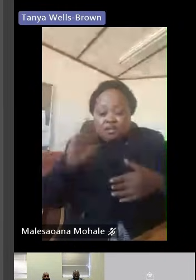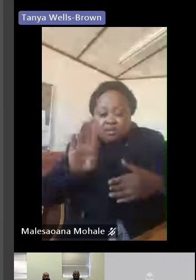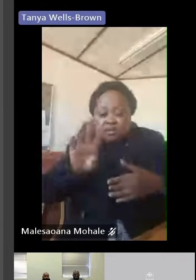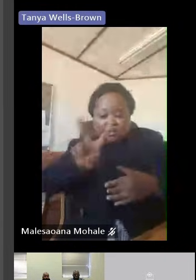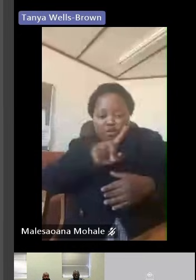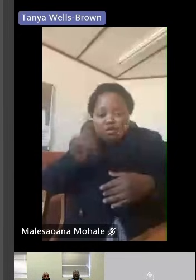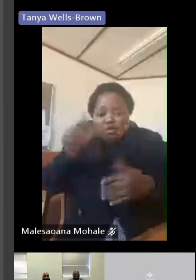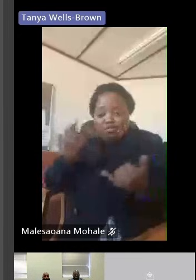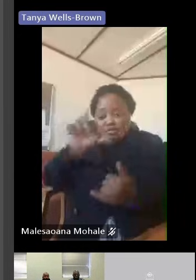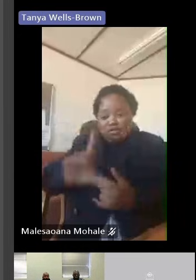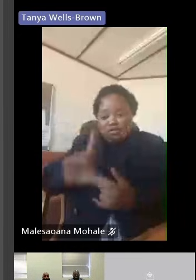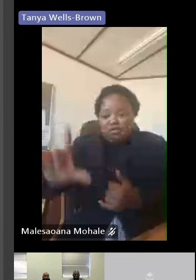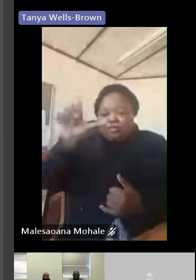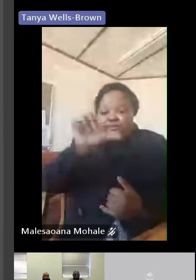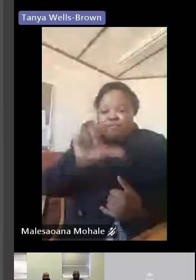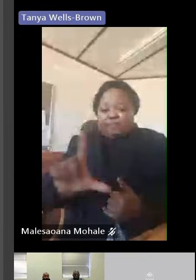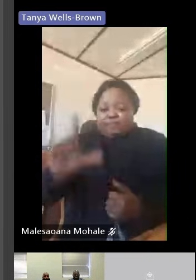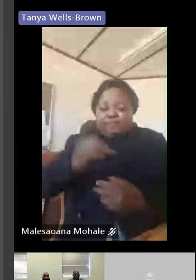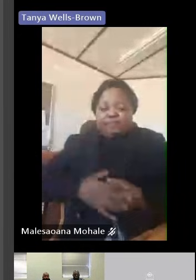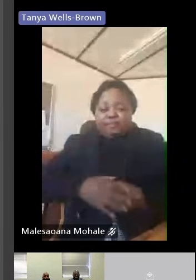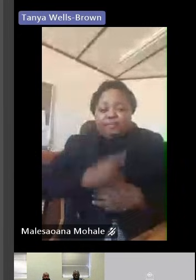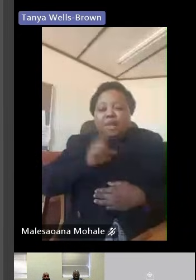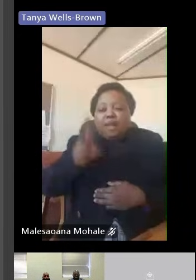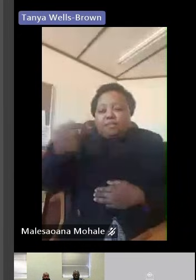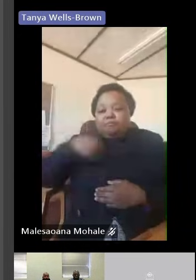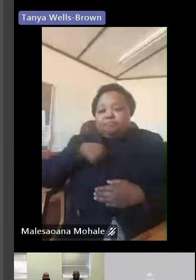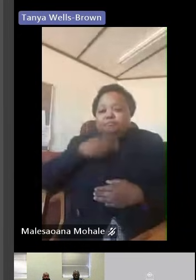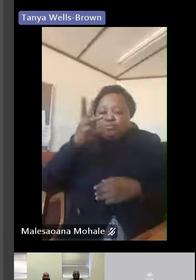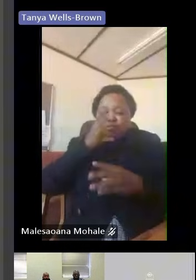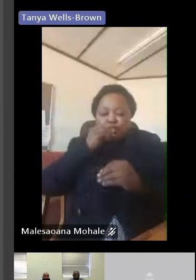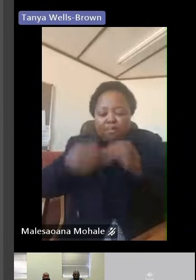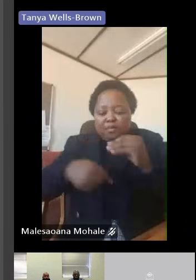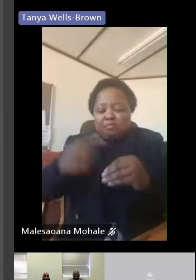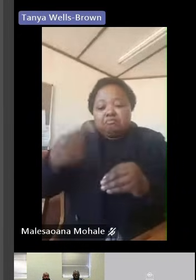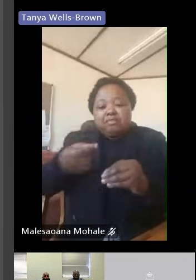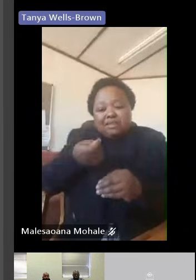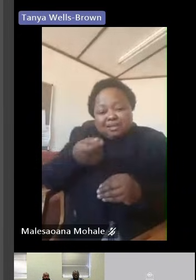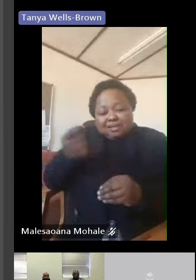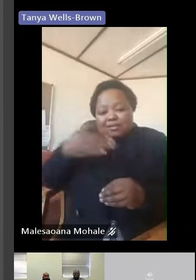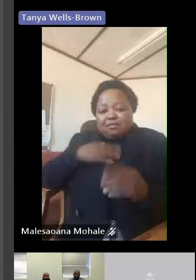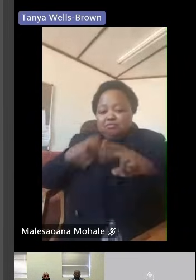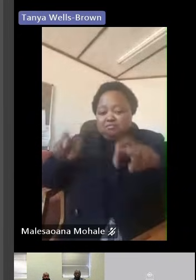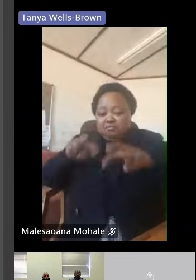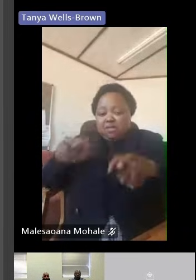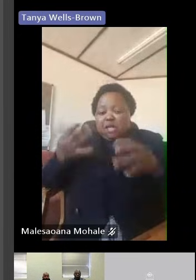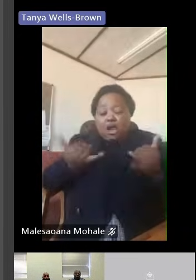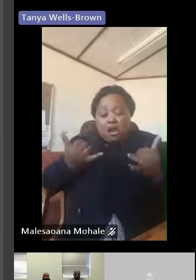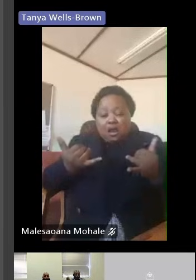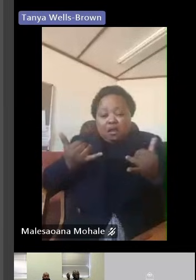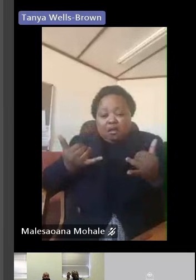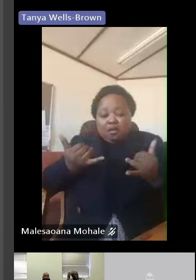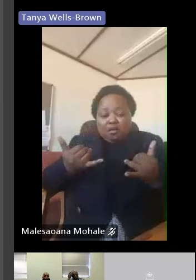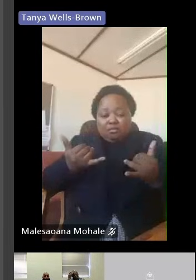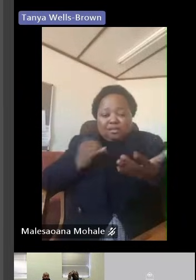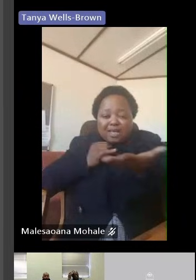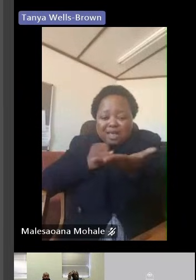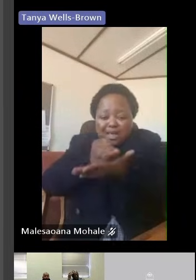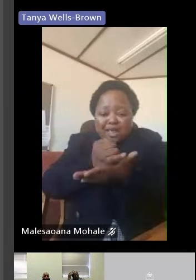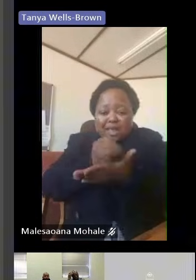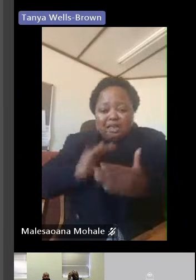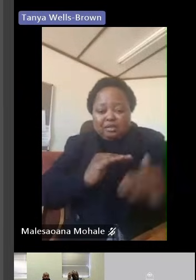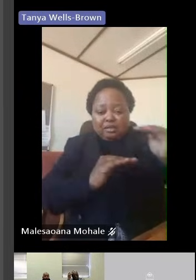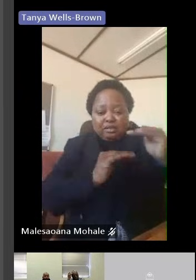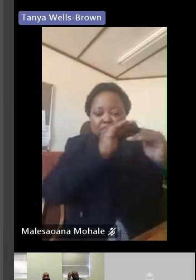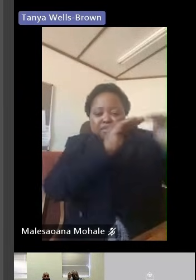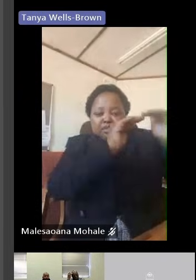Lesotho. I'm going to talk a little bit about my research. I'm still in the analysis stage, but I'm going to talk about some of the early findings